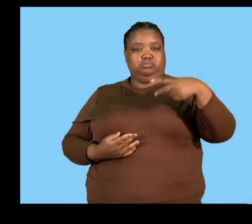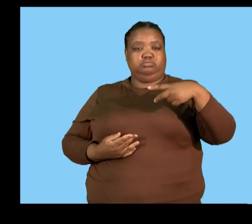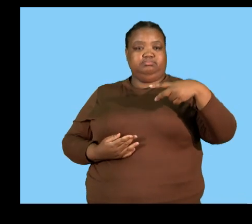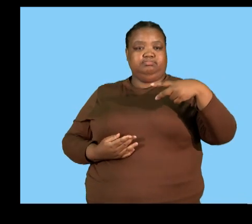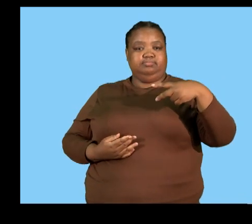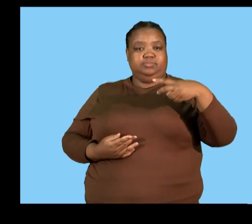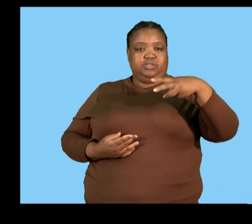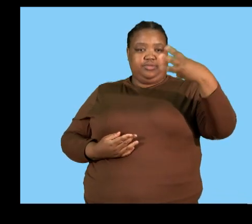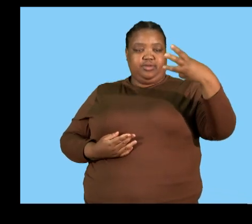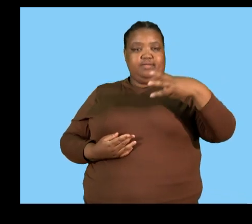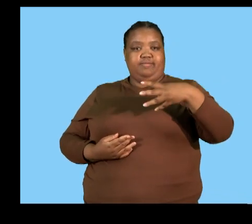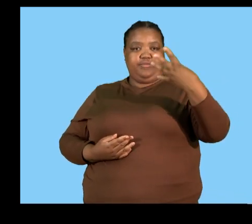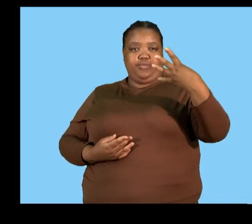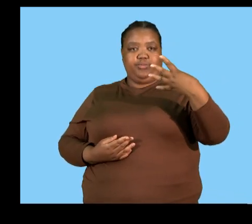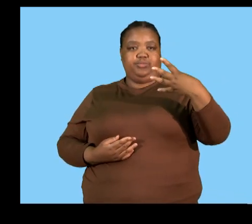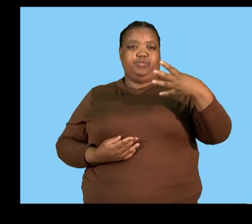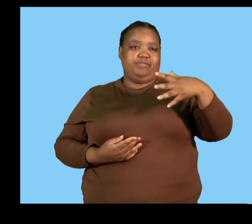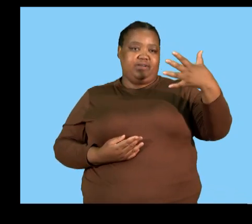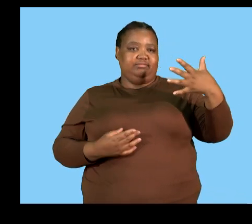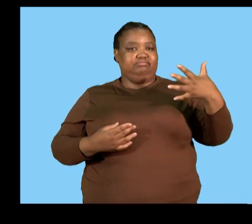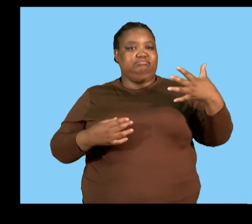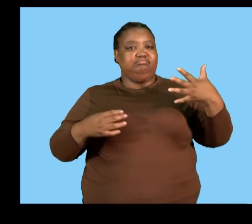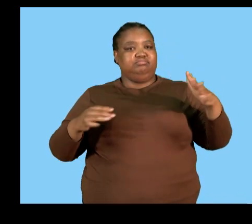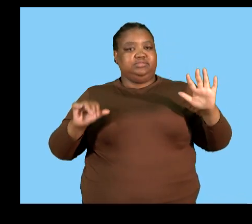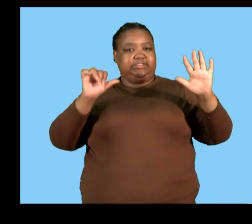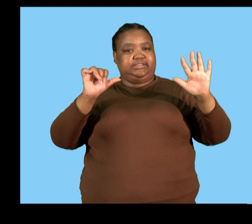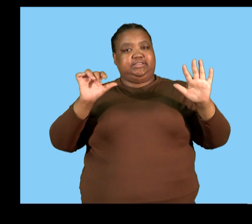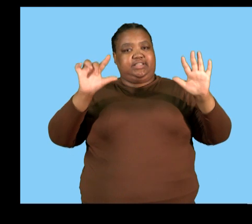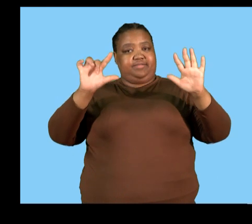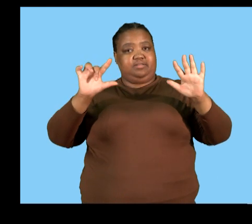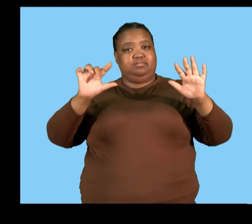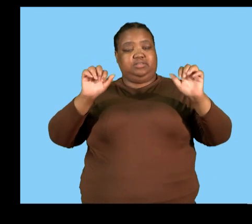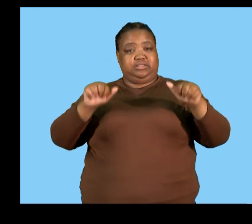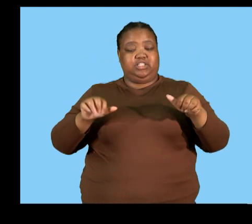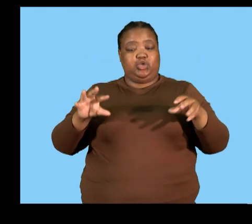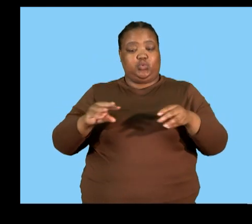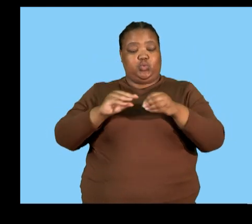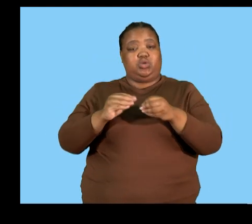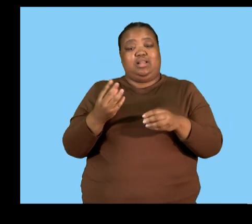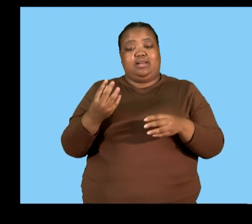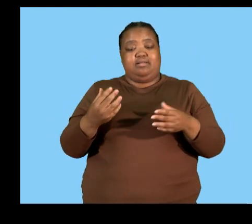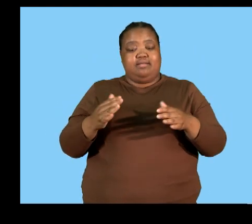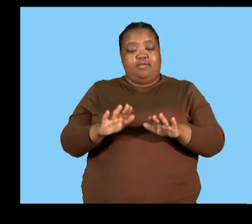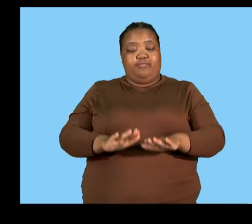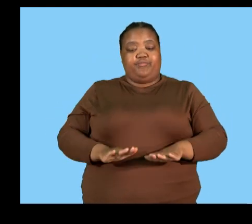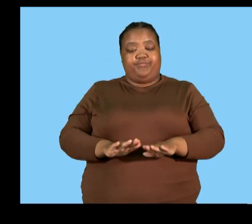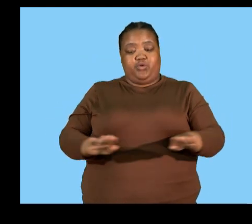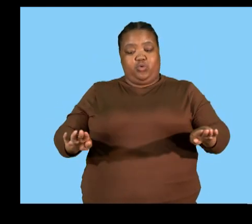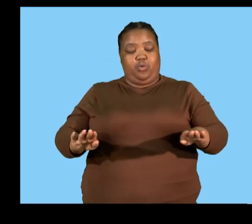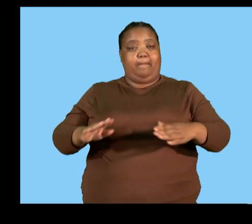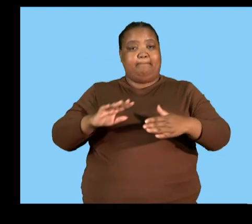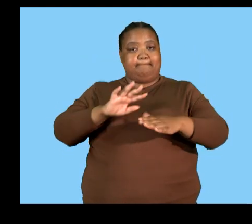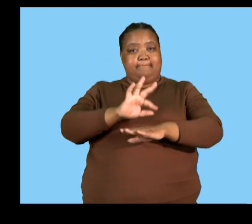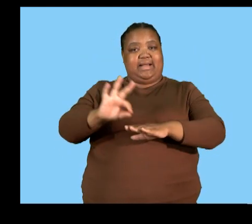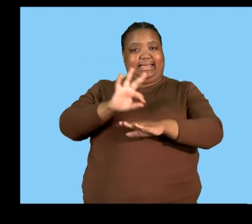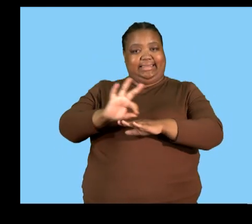3, 4, 5, 6, 7. So the number of doors that appears on this